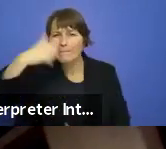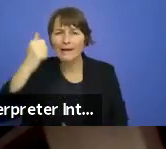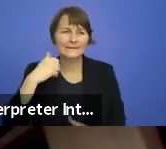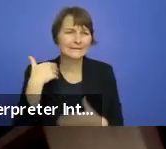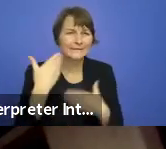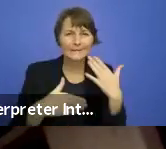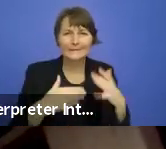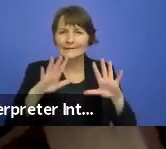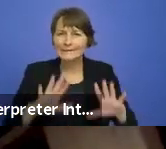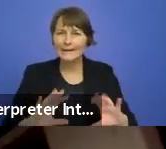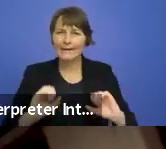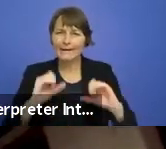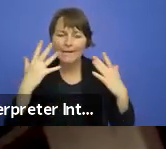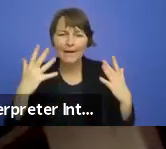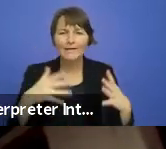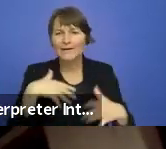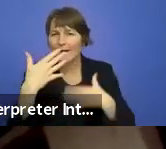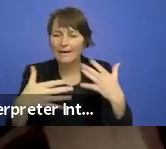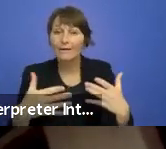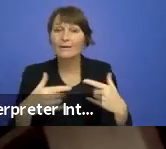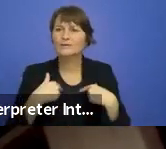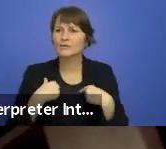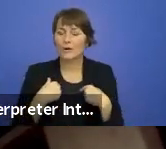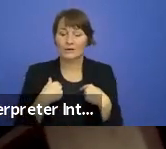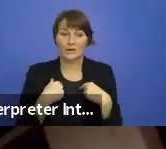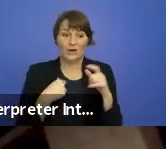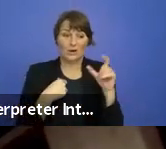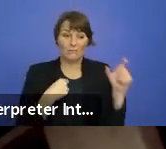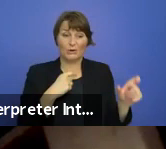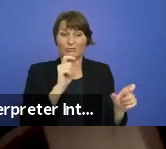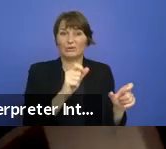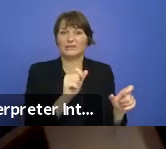and were forced to let artists fend for themselves.